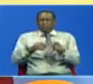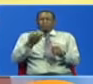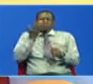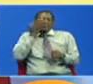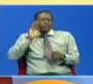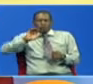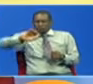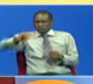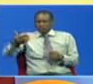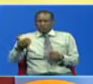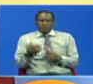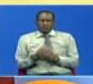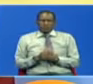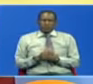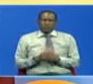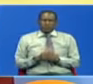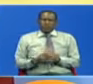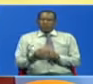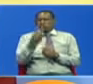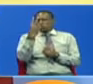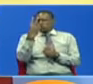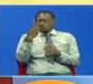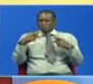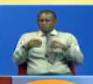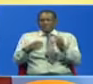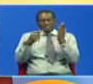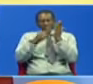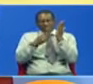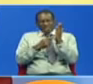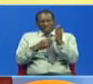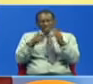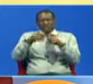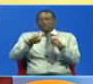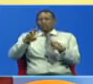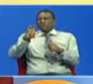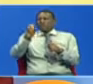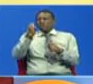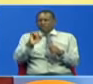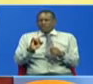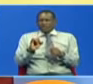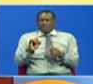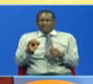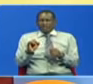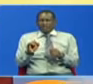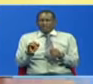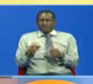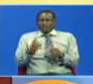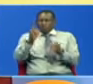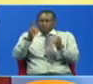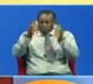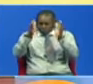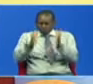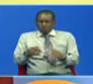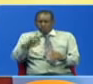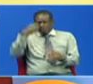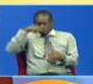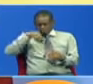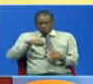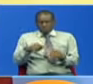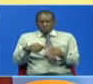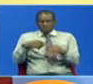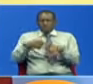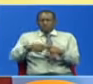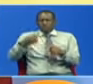Town. The 2 cases in Taita Taveta are from Voi. The 1 case in Kitui from